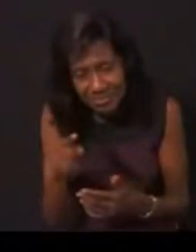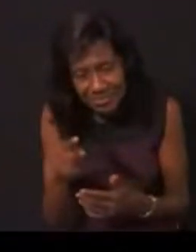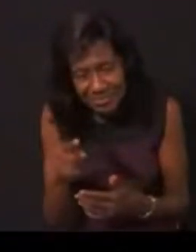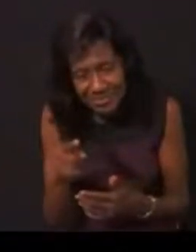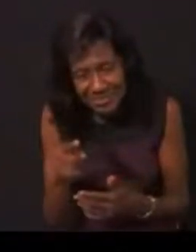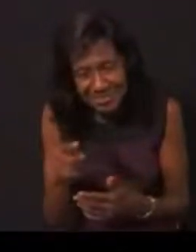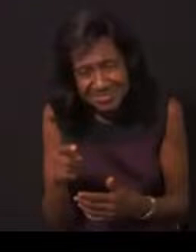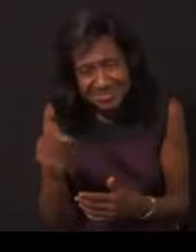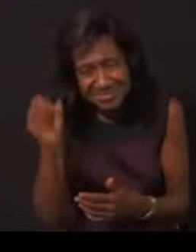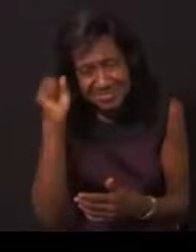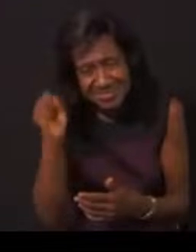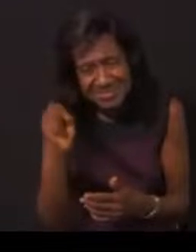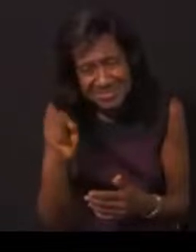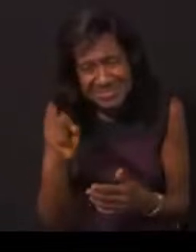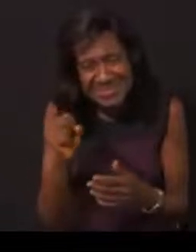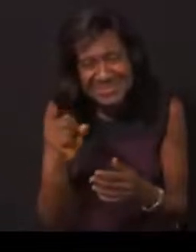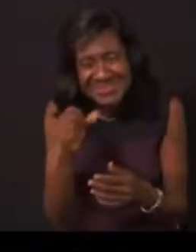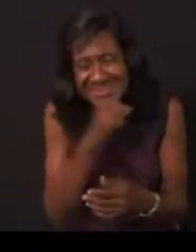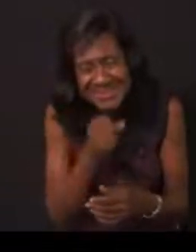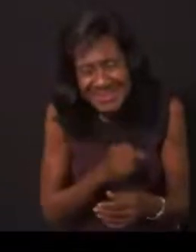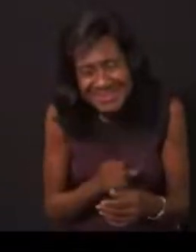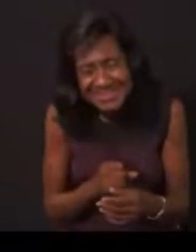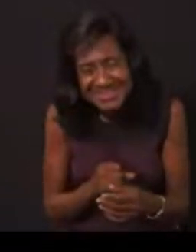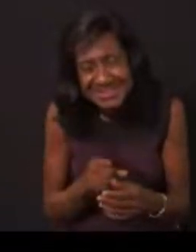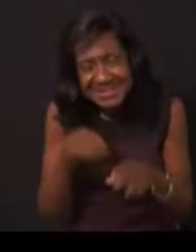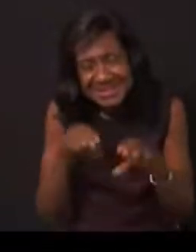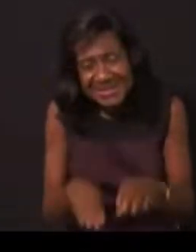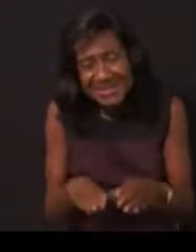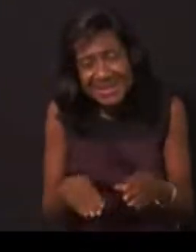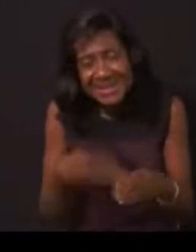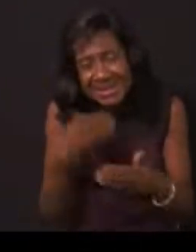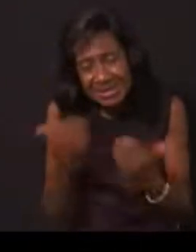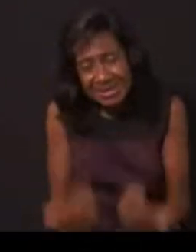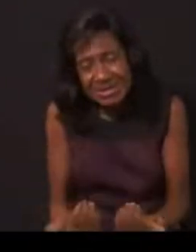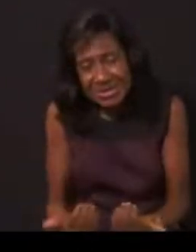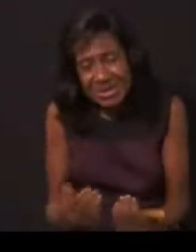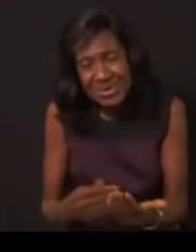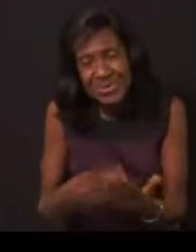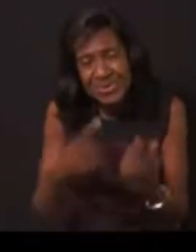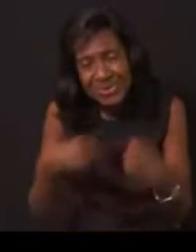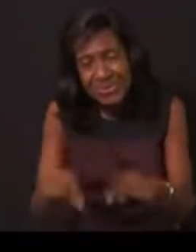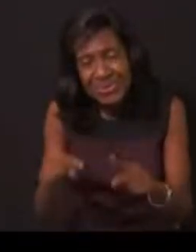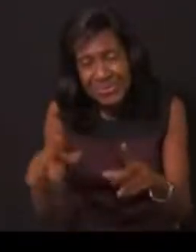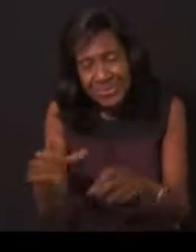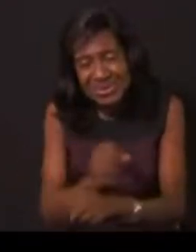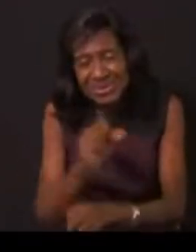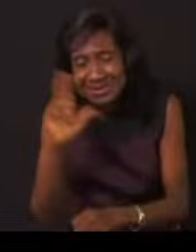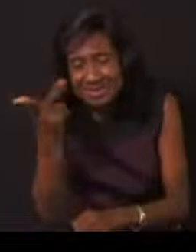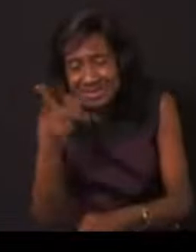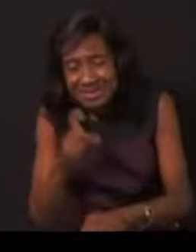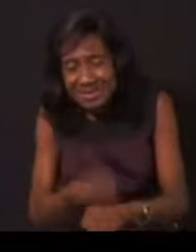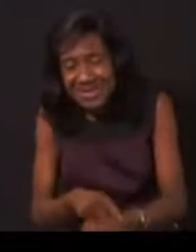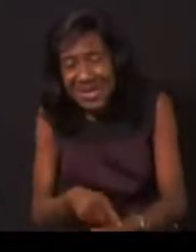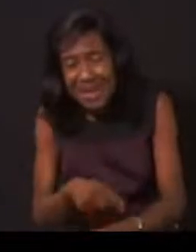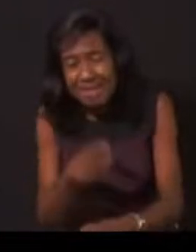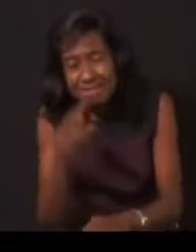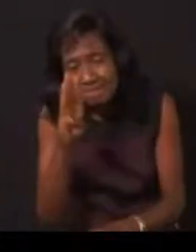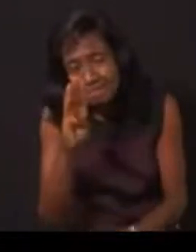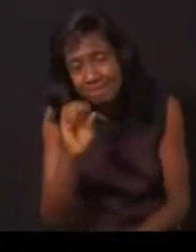get my booster. Before you ask me, let me just add to that,